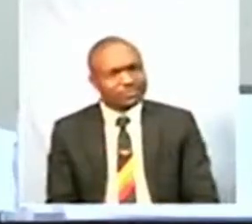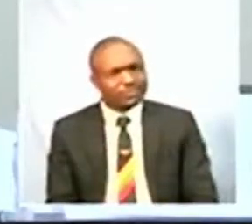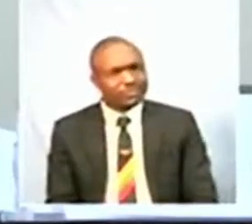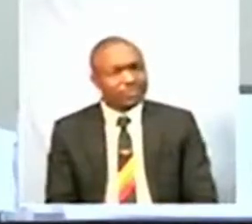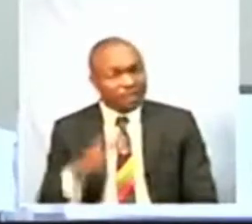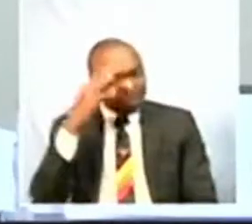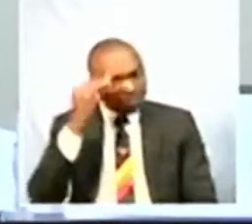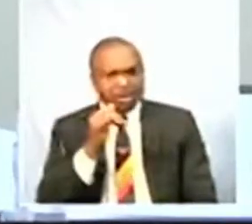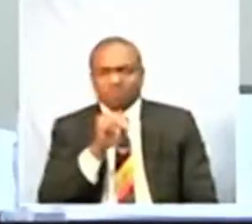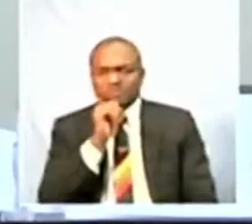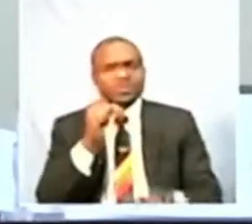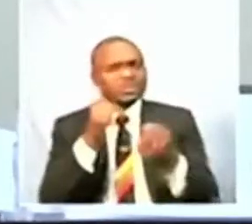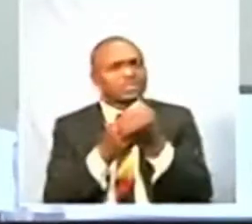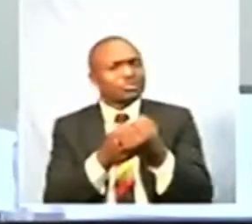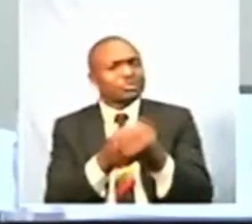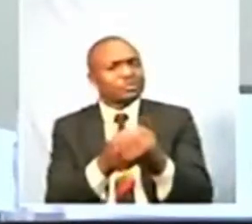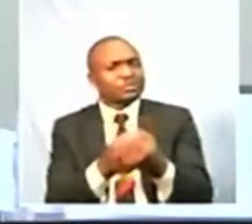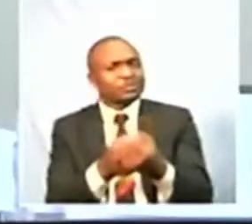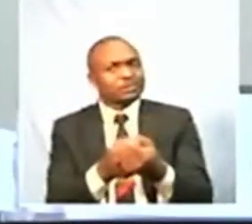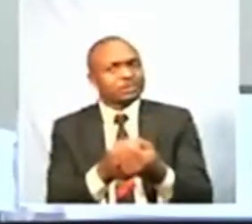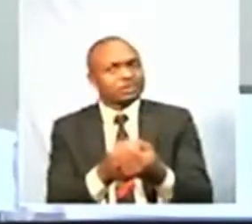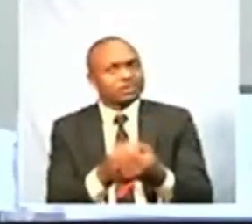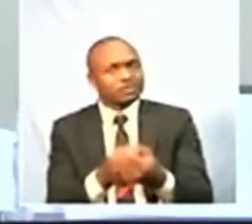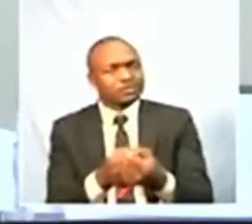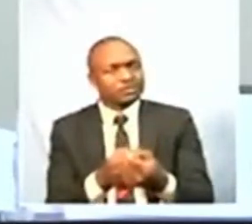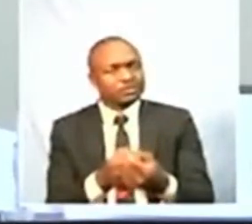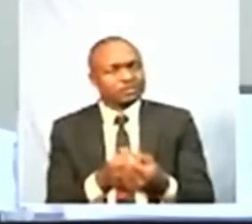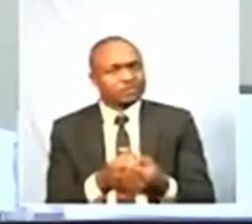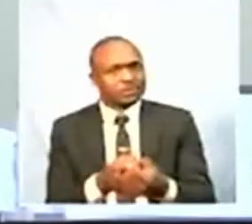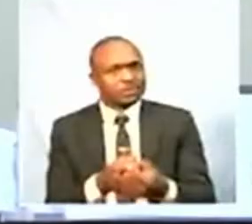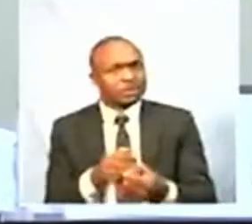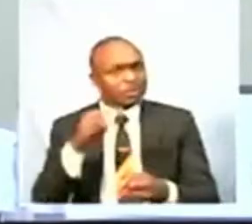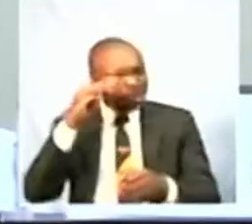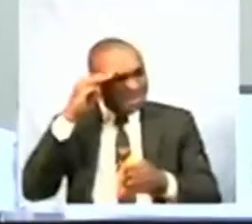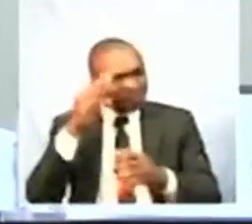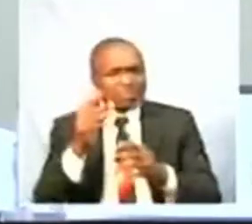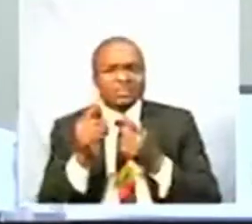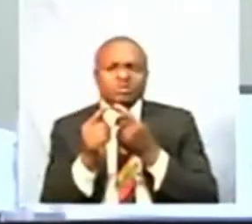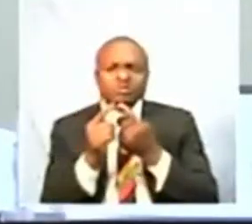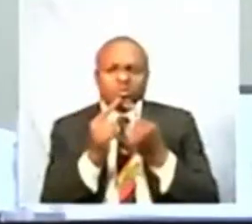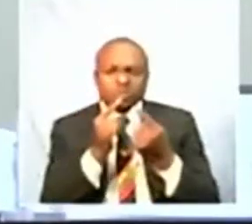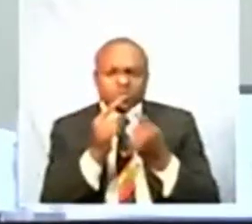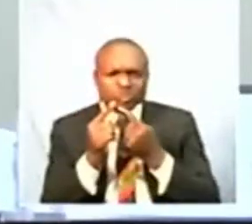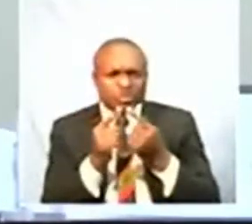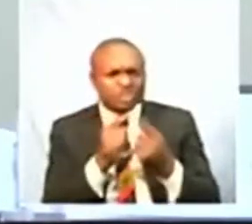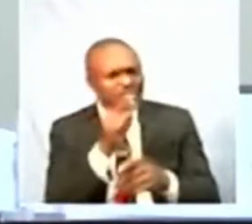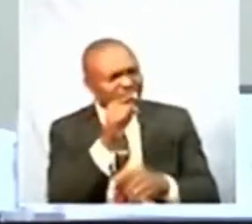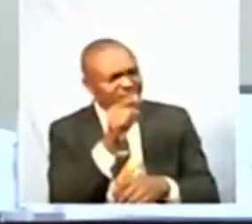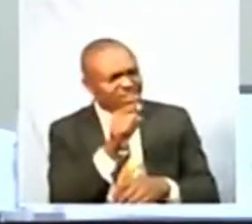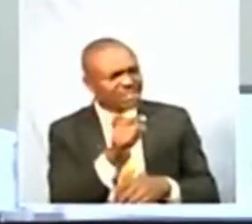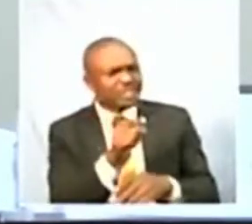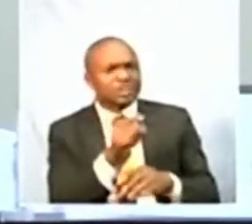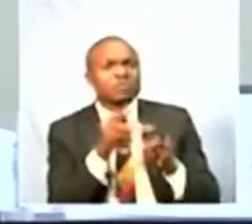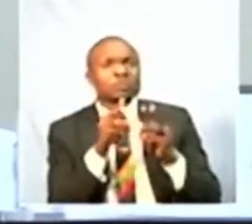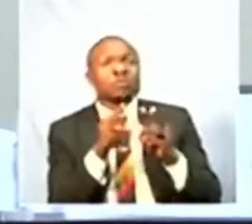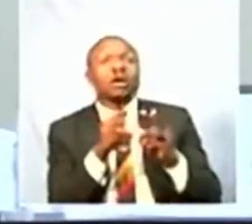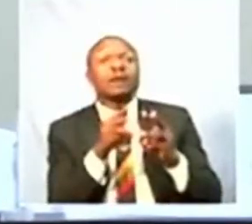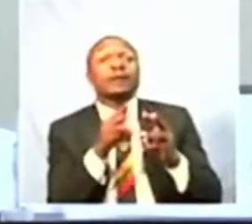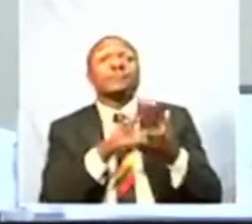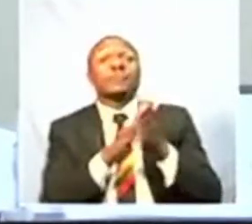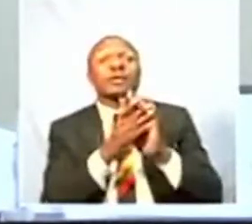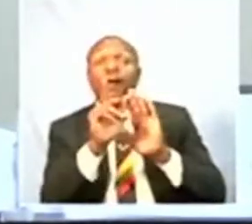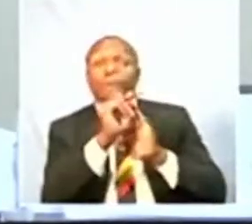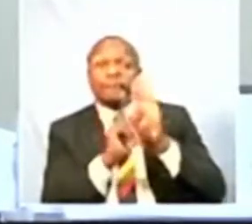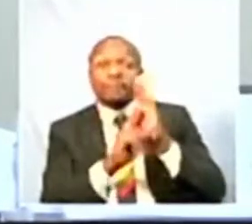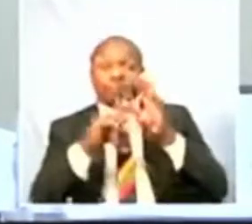Why are we not supporting that? When the minister talks like that, it's policy. The president has